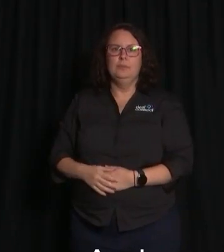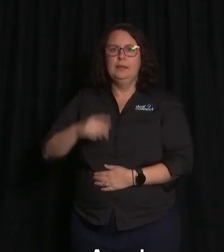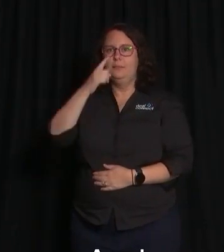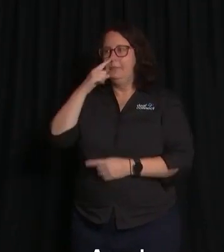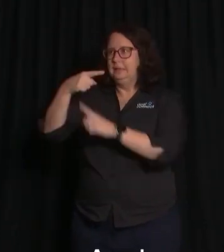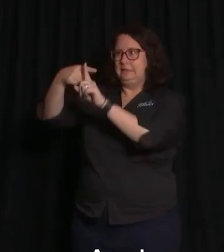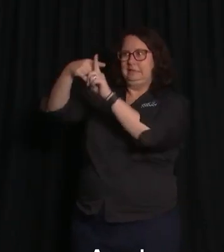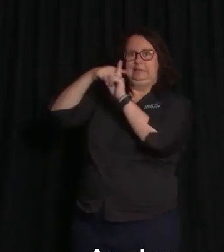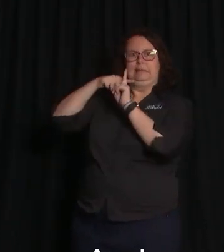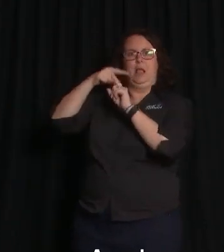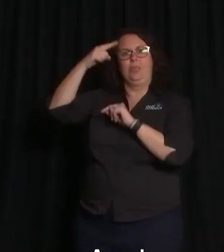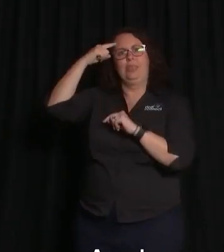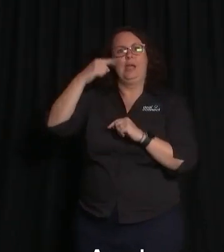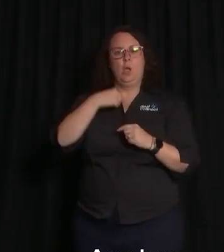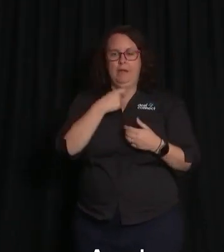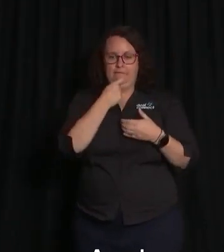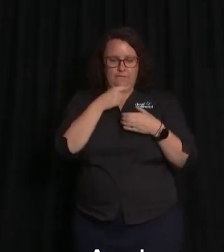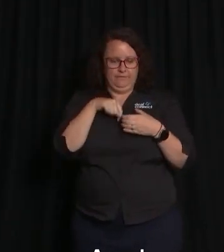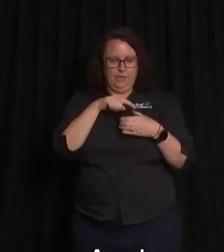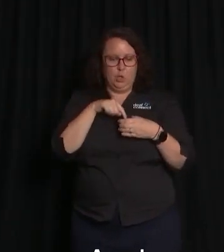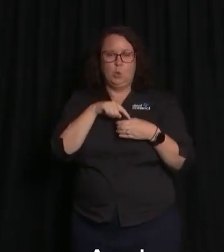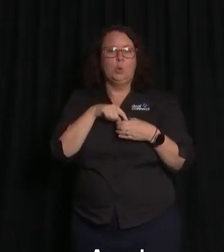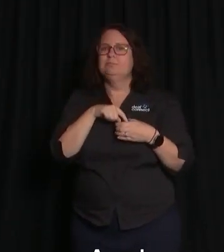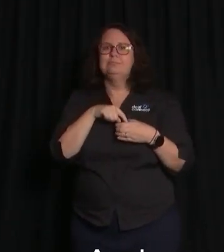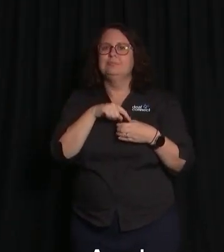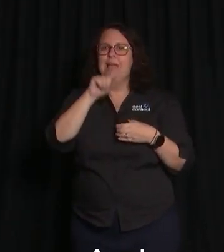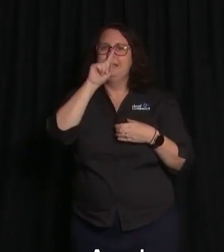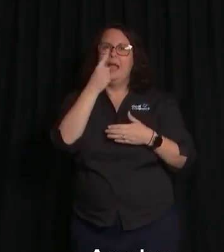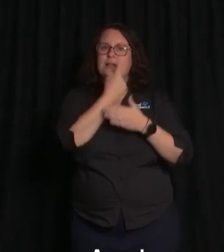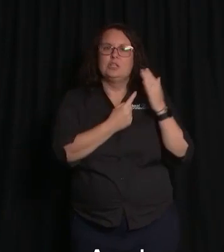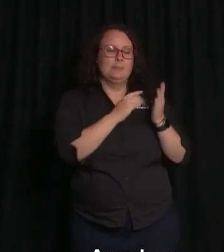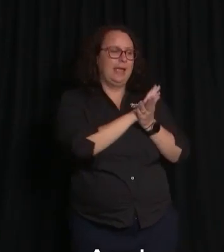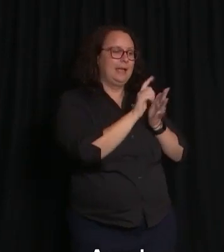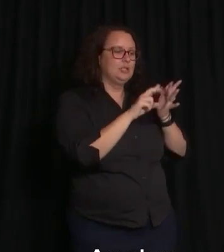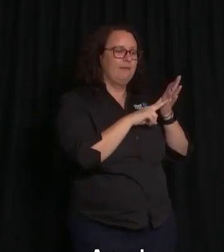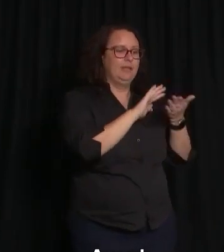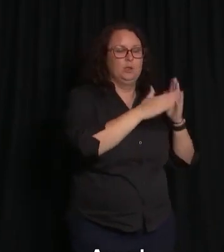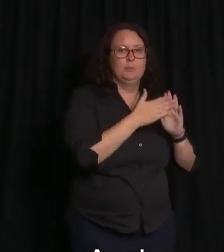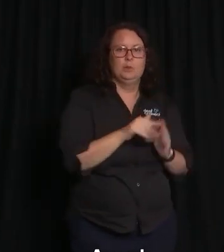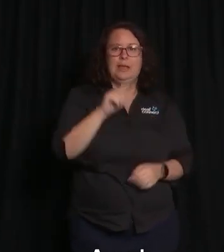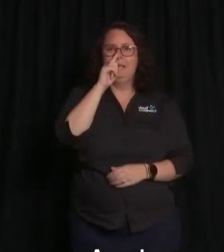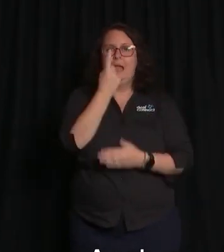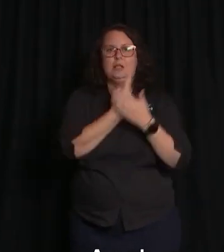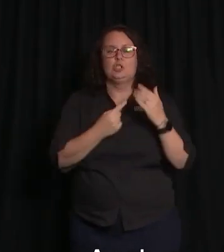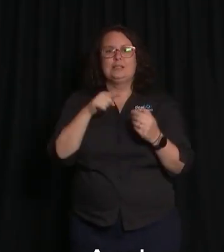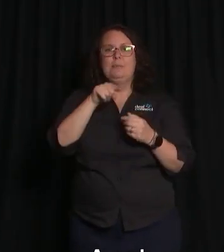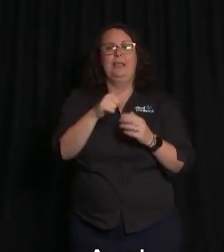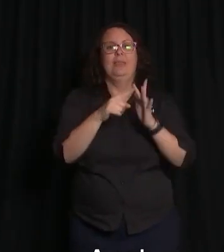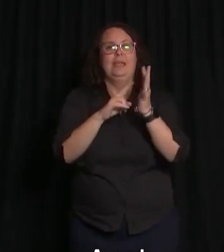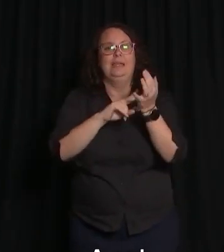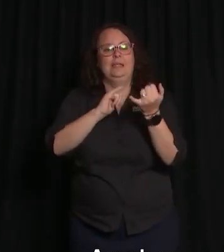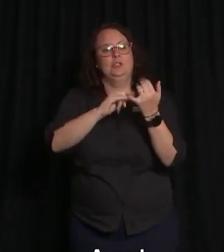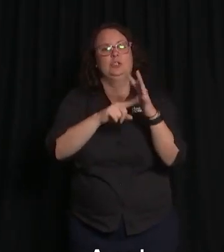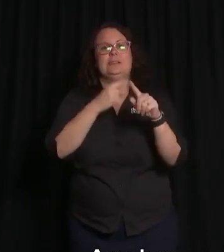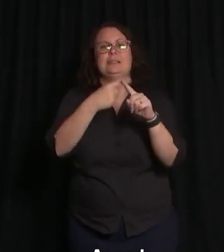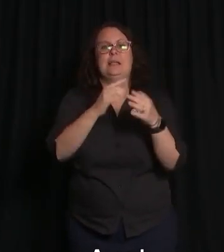alone. It cannot be the HIV community, it cannot be the intersex community, and it cannot be the trans community or any one group of us